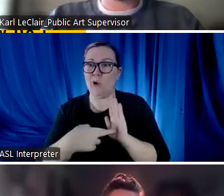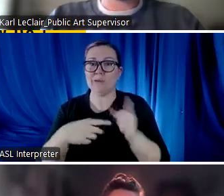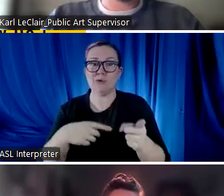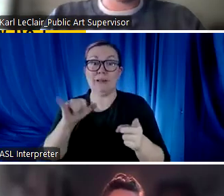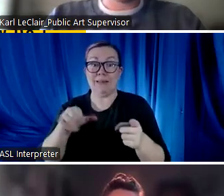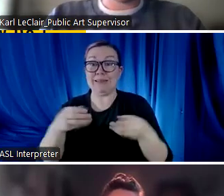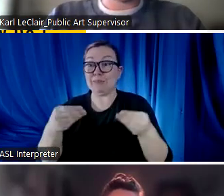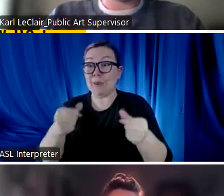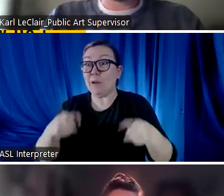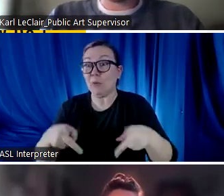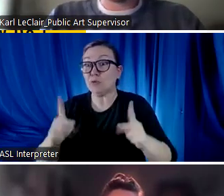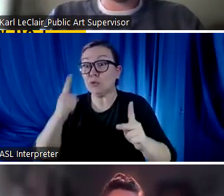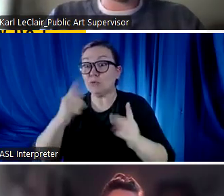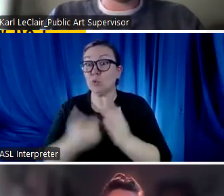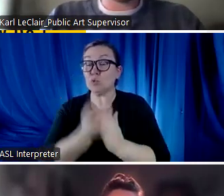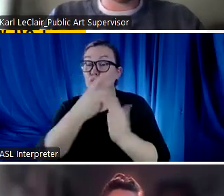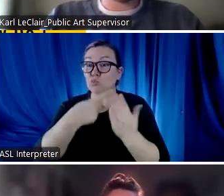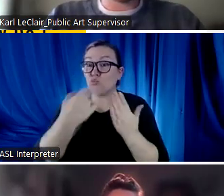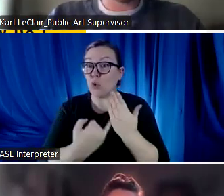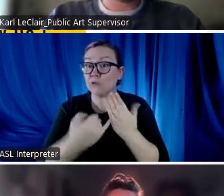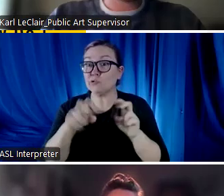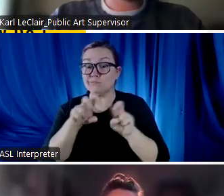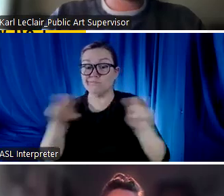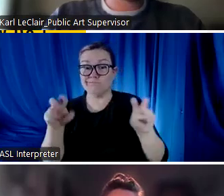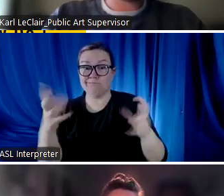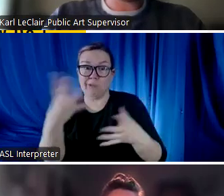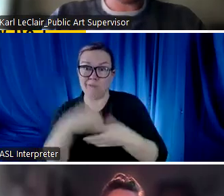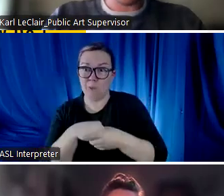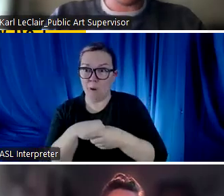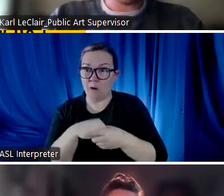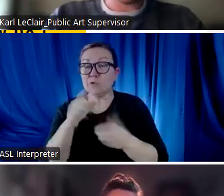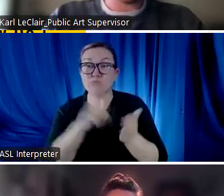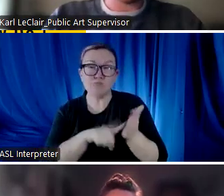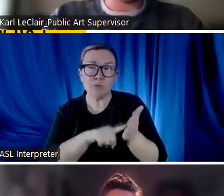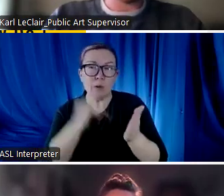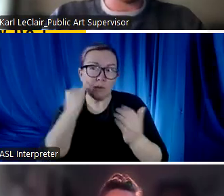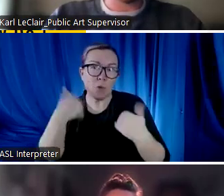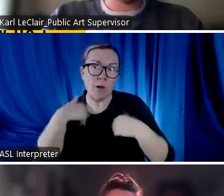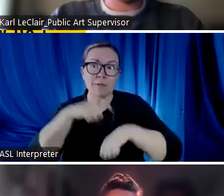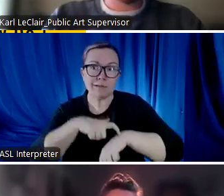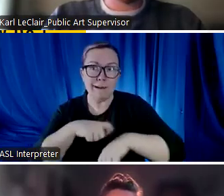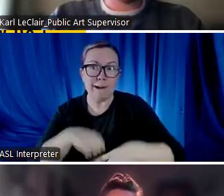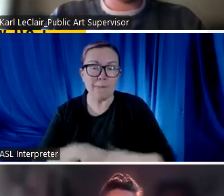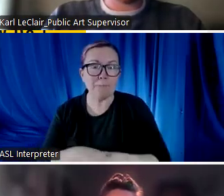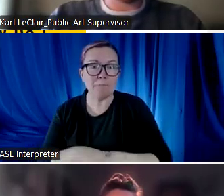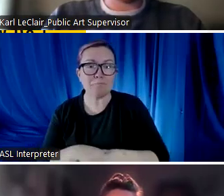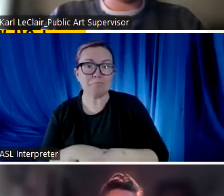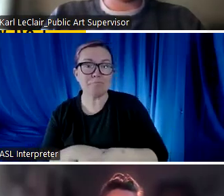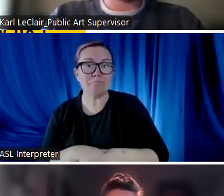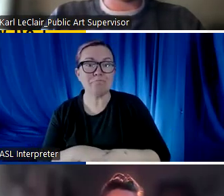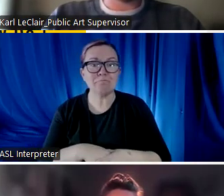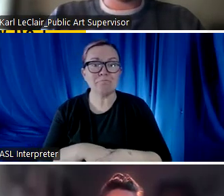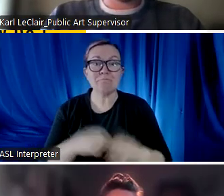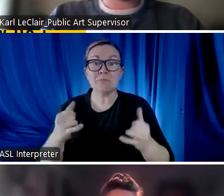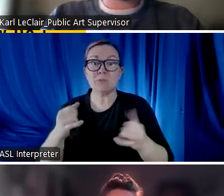new projects. So check that one out as well if you have time. But we'll take a look at the Shute Library